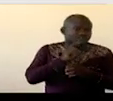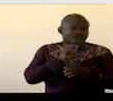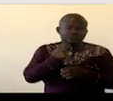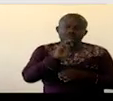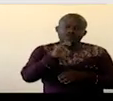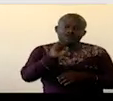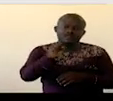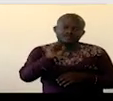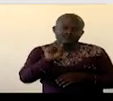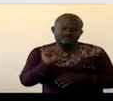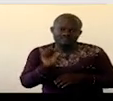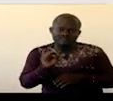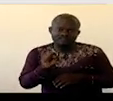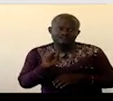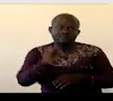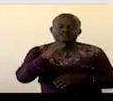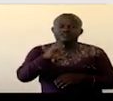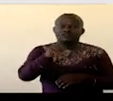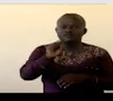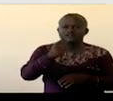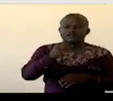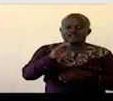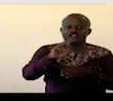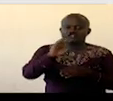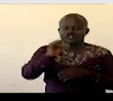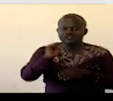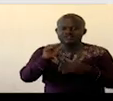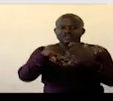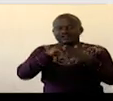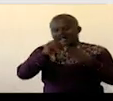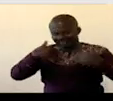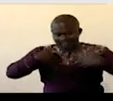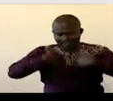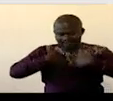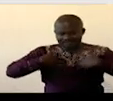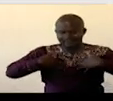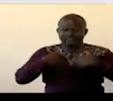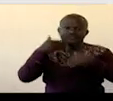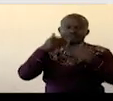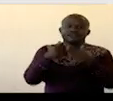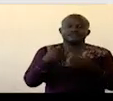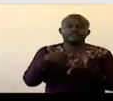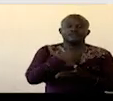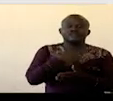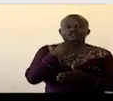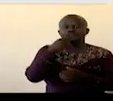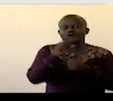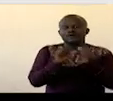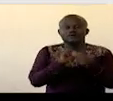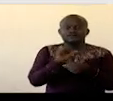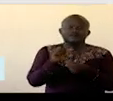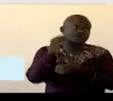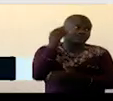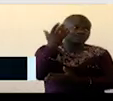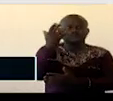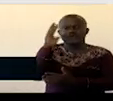mollusks, crustaceans, and other animals. Then we also talk about